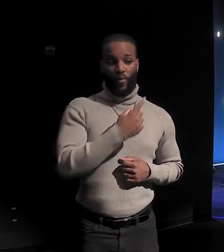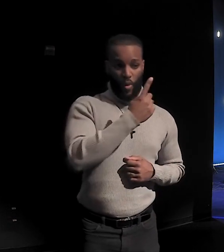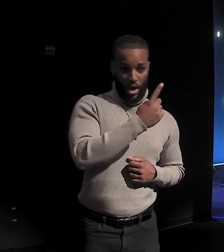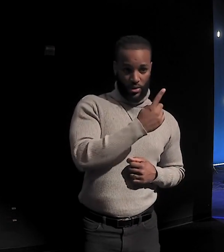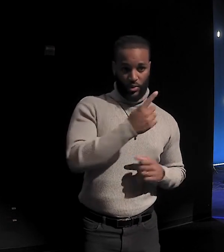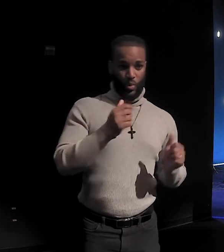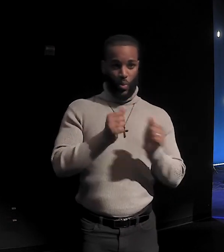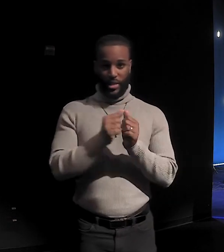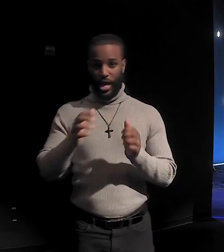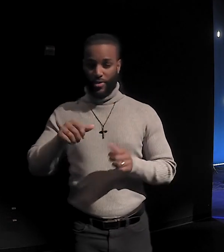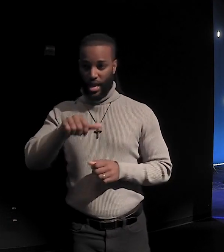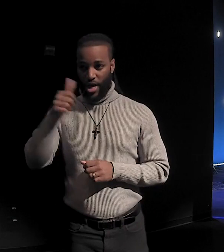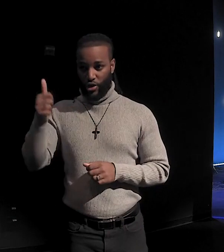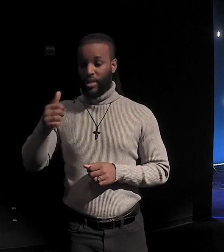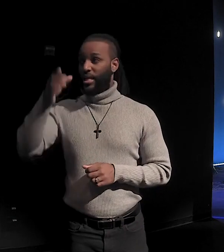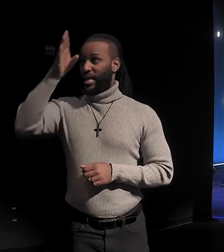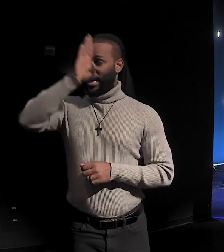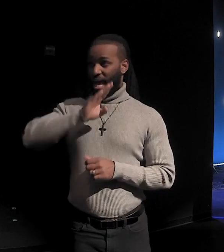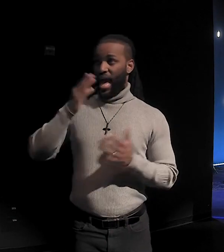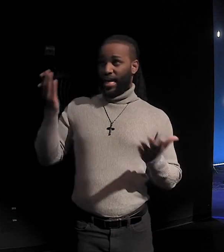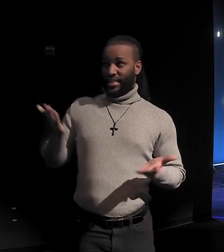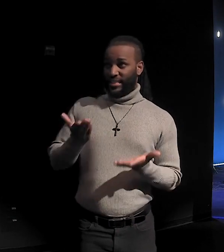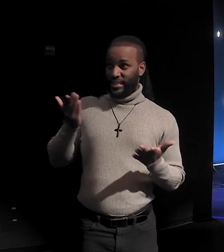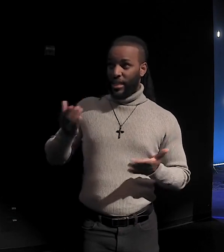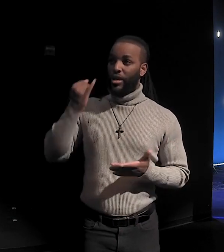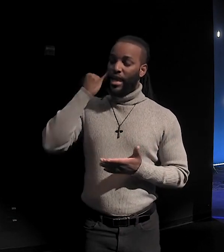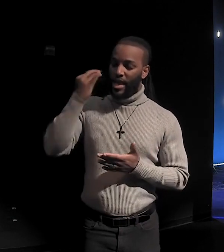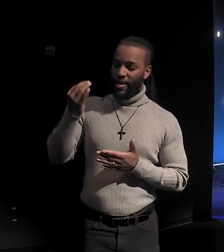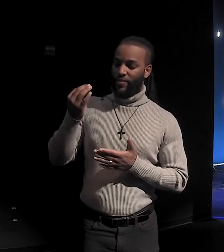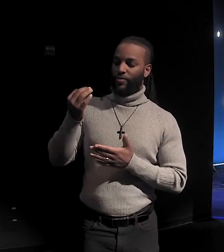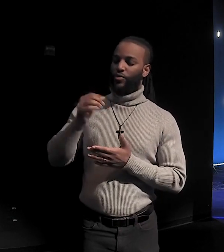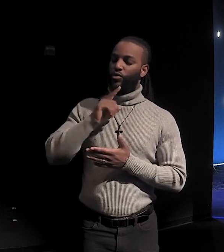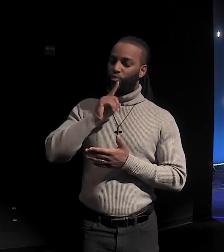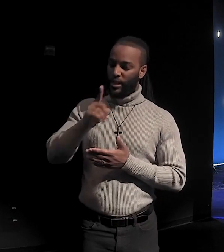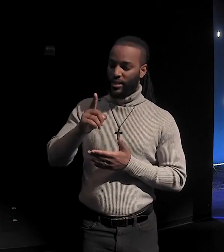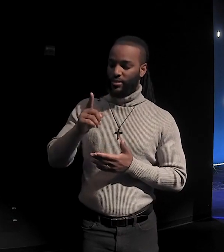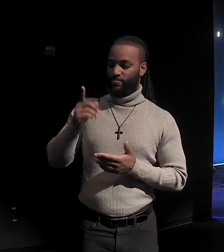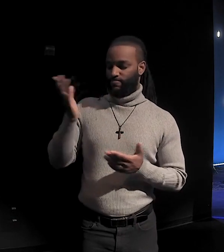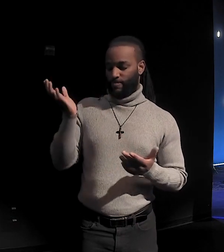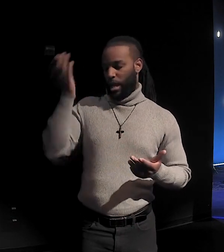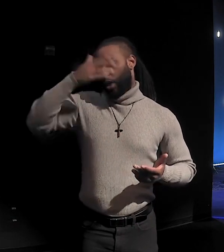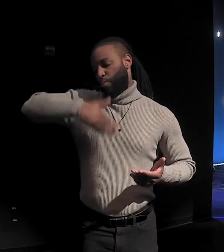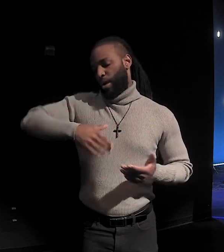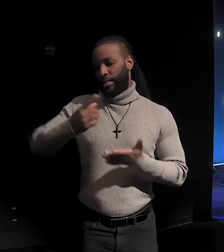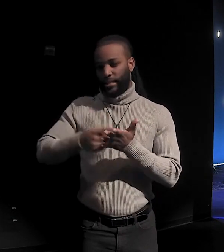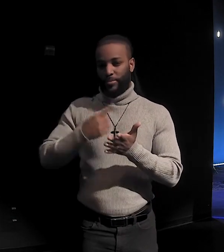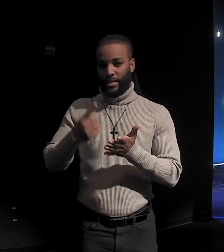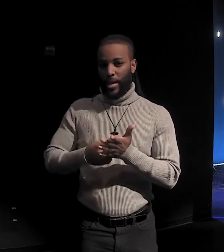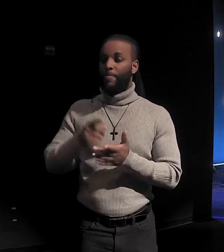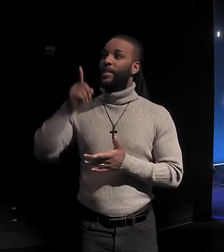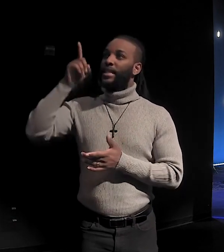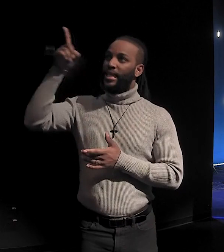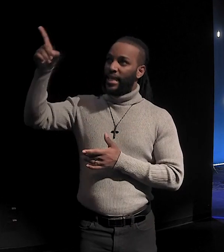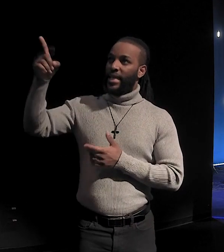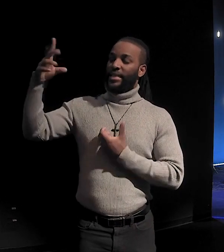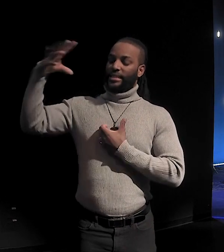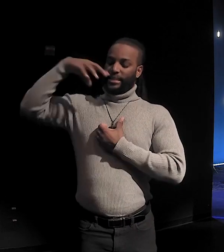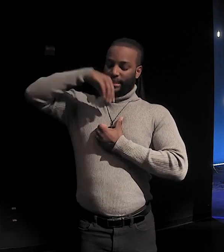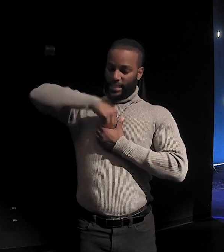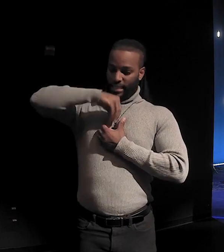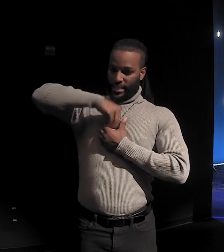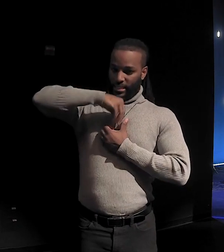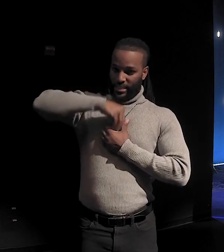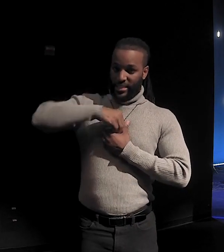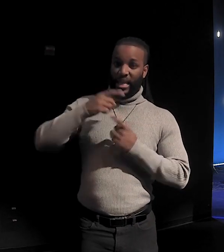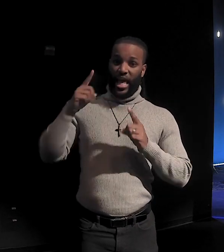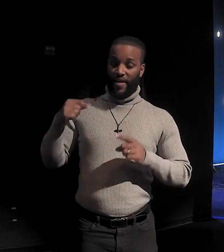the presence. God is here when we are wholly unaware of it. He is manifest only when and as